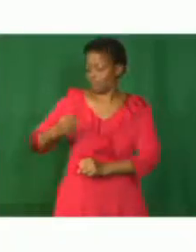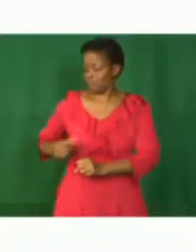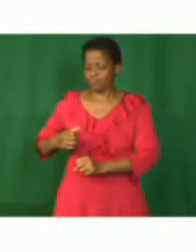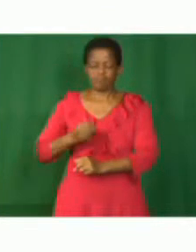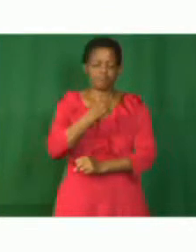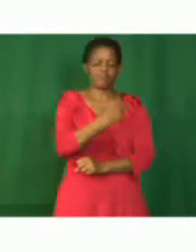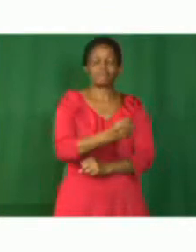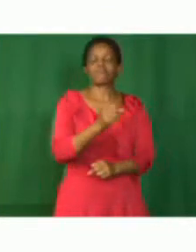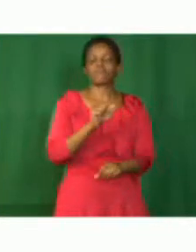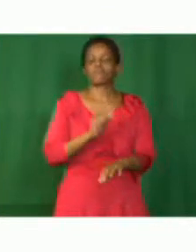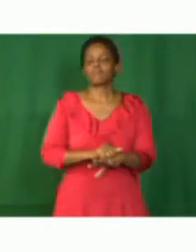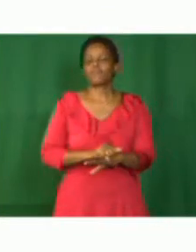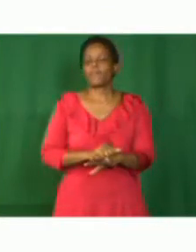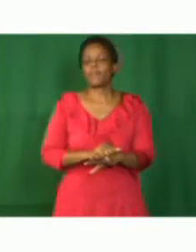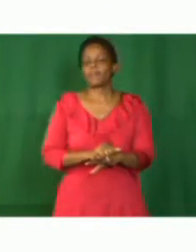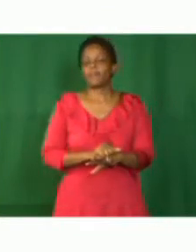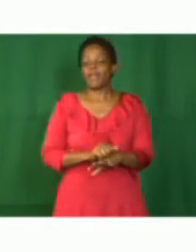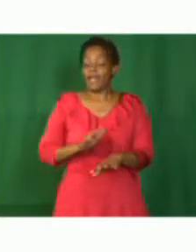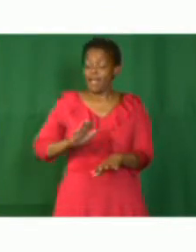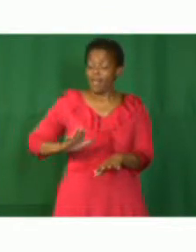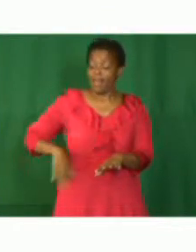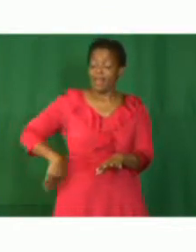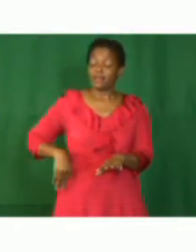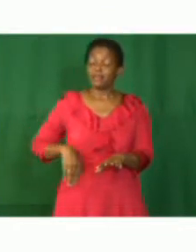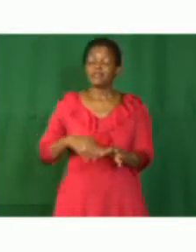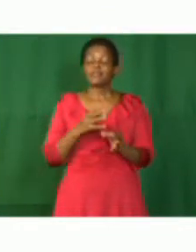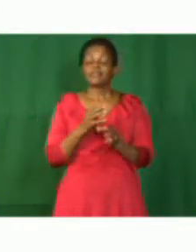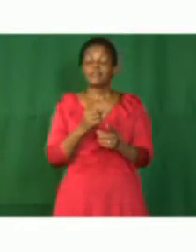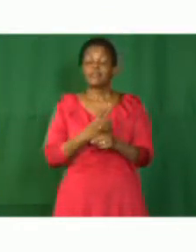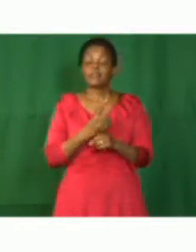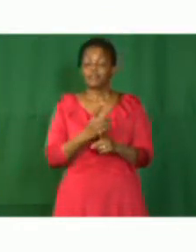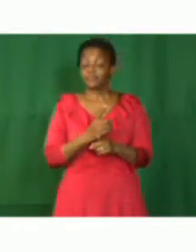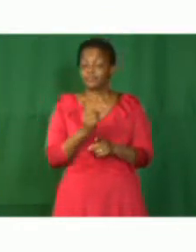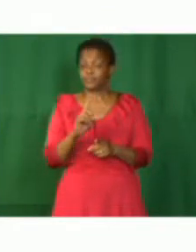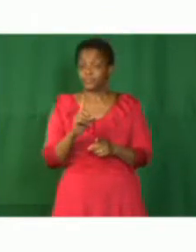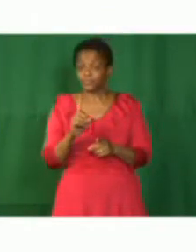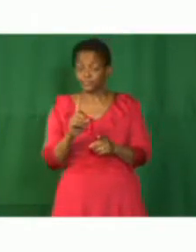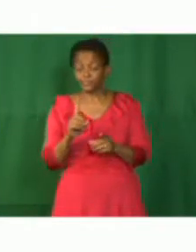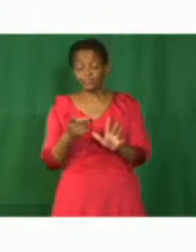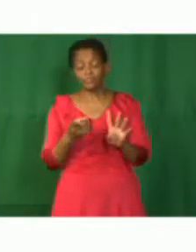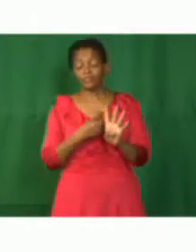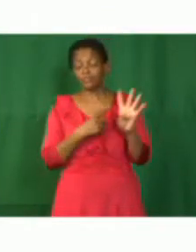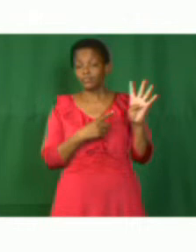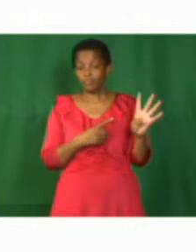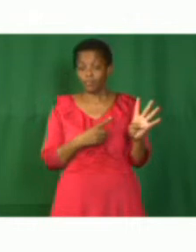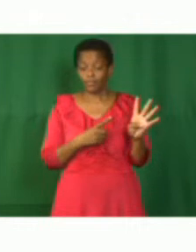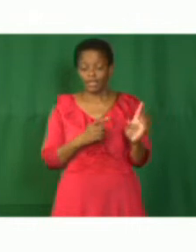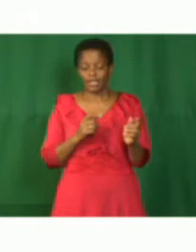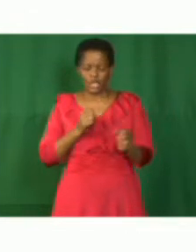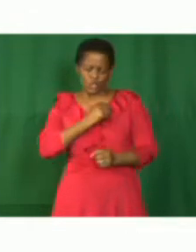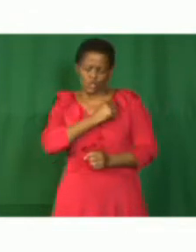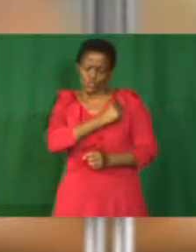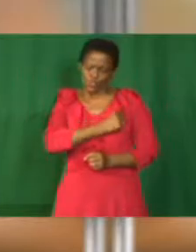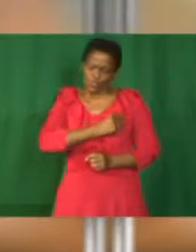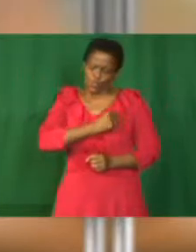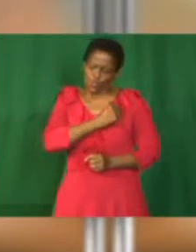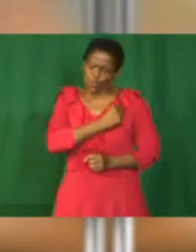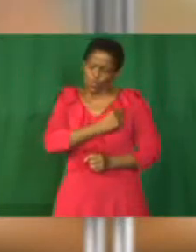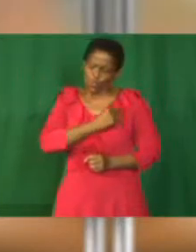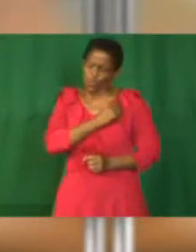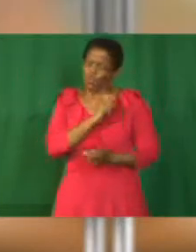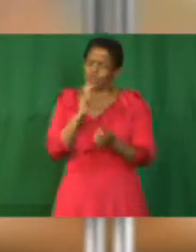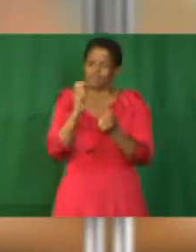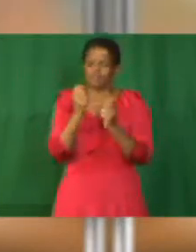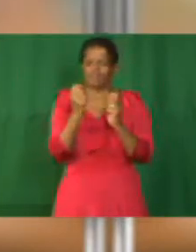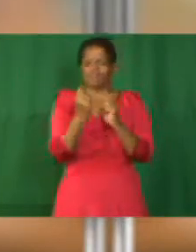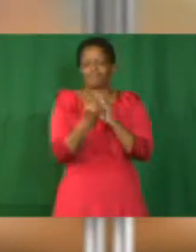is repentance. We need to repent. Everyone needs to repent. In the death, or in the story of the